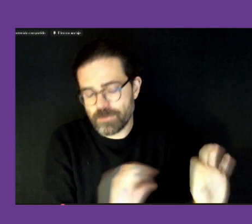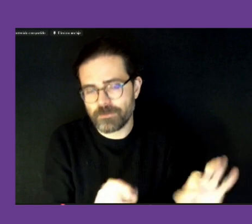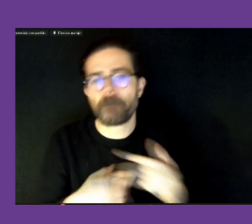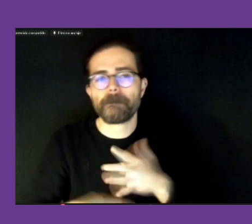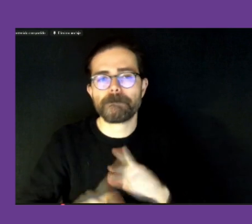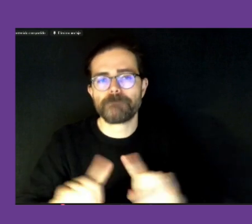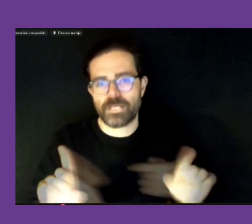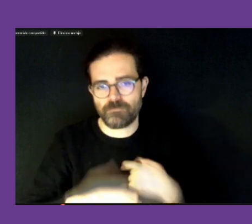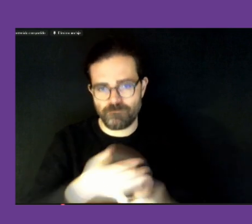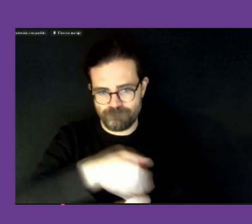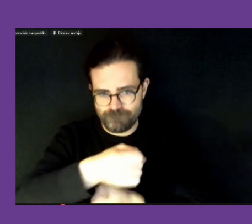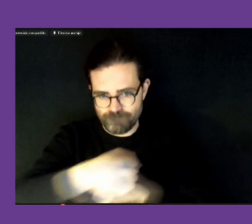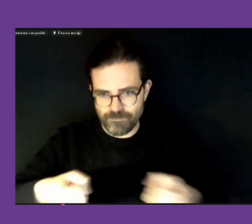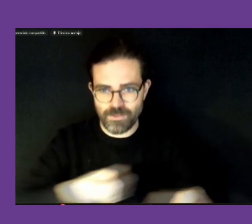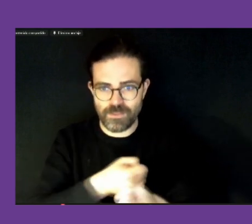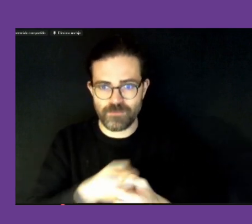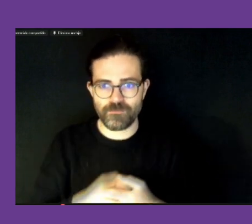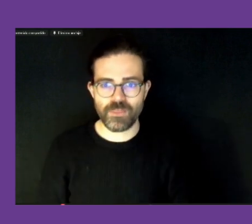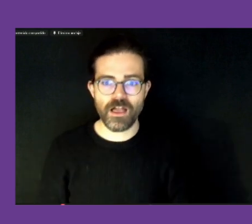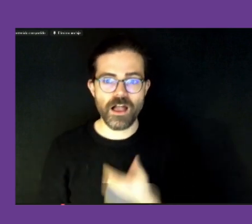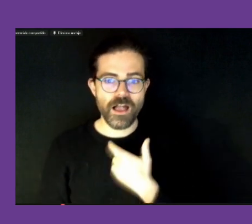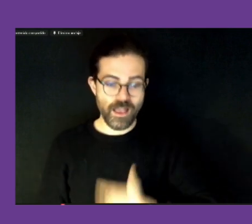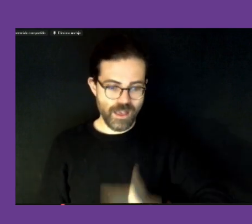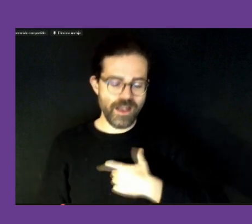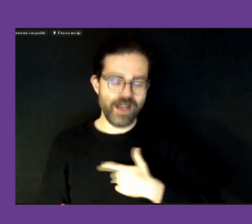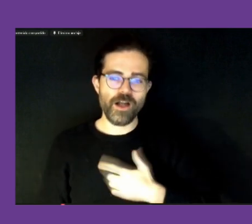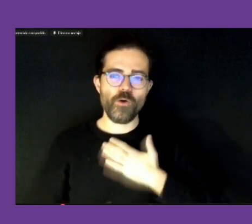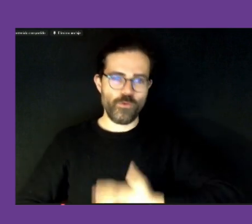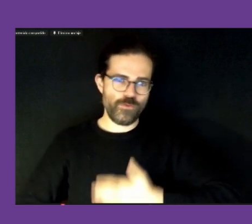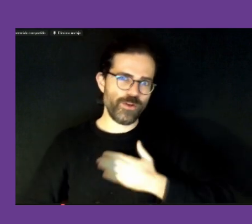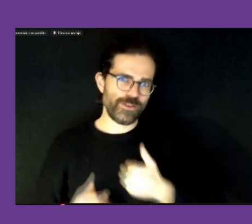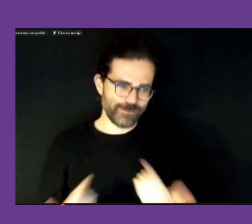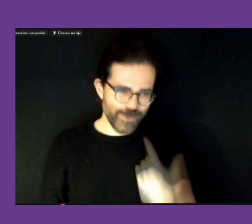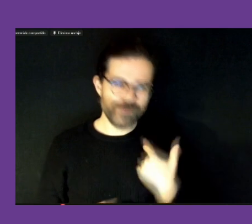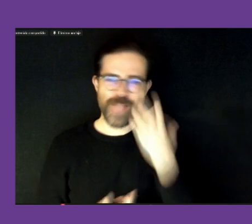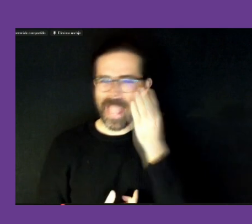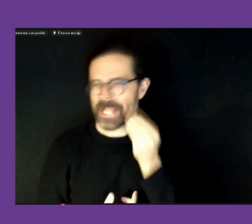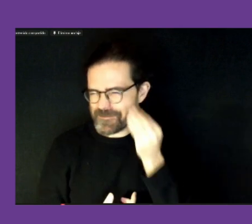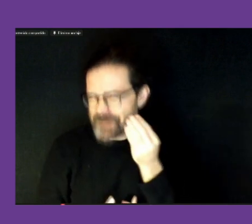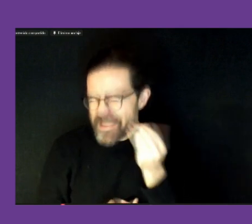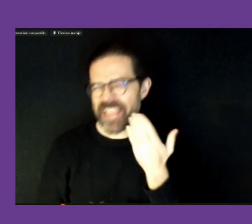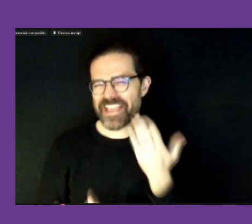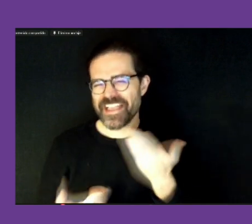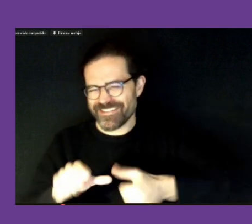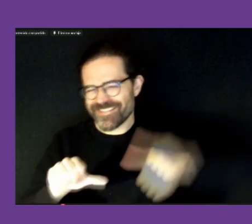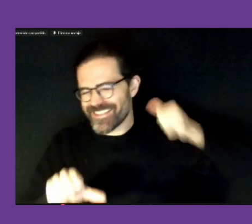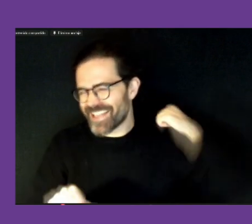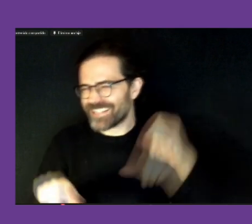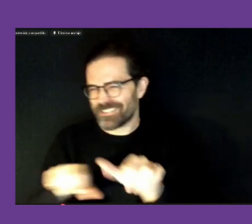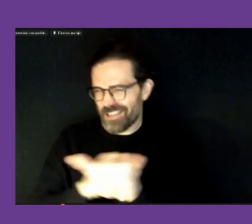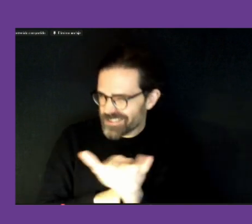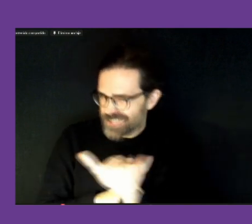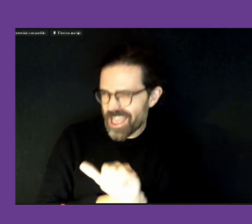aim is also to become a dinosaur in standardization world, just like Susana, I'm happy to share with you